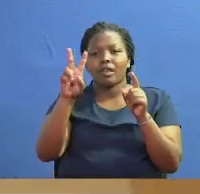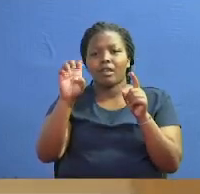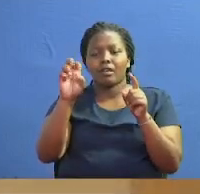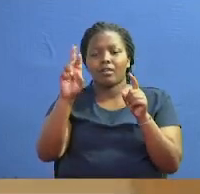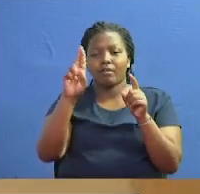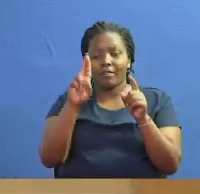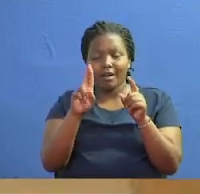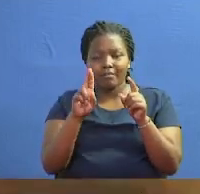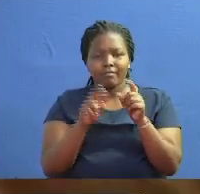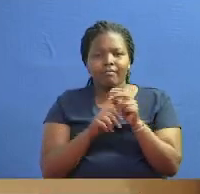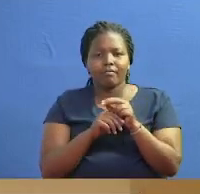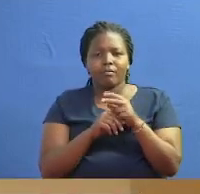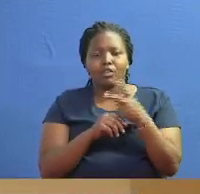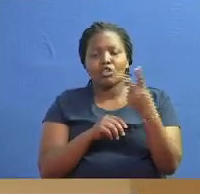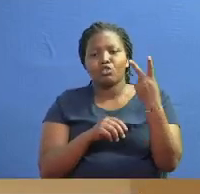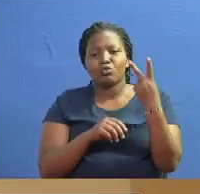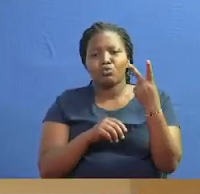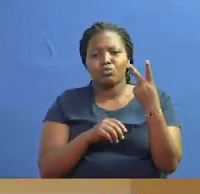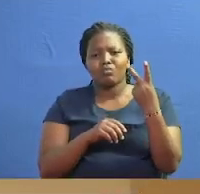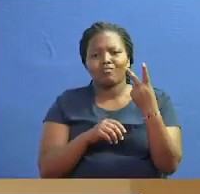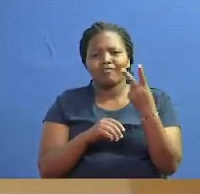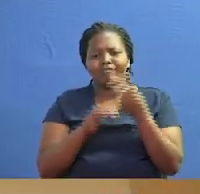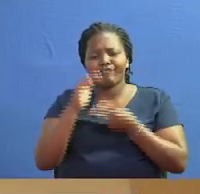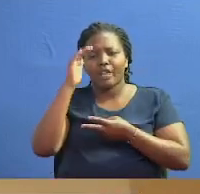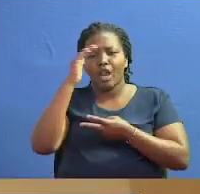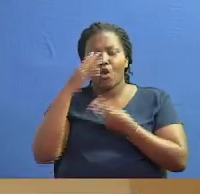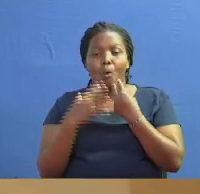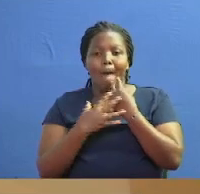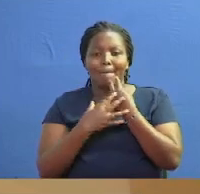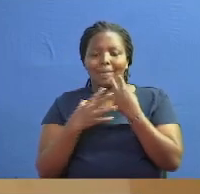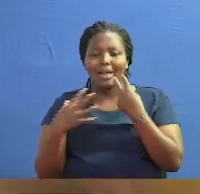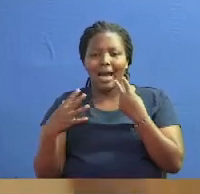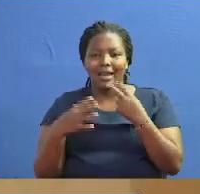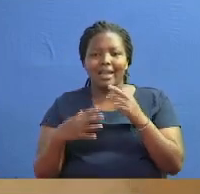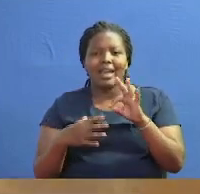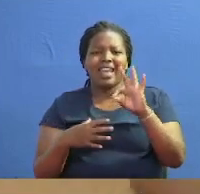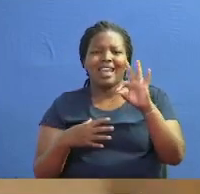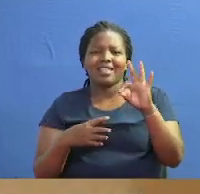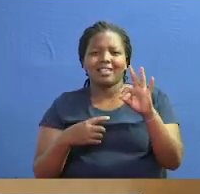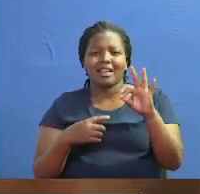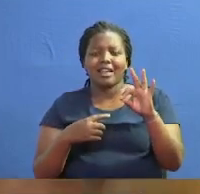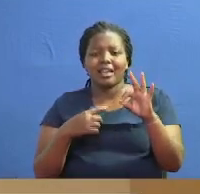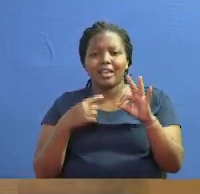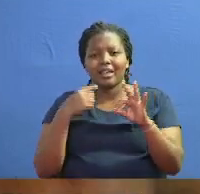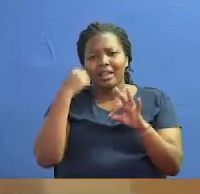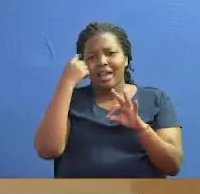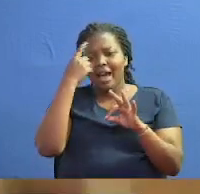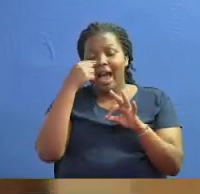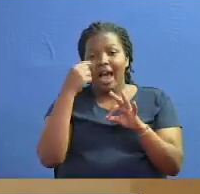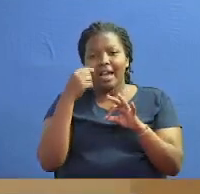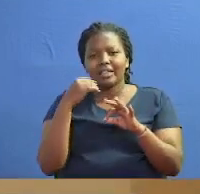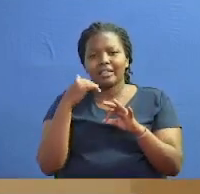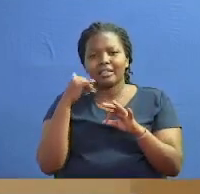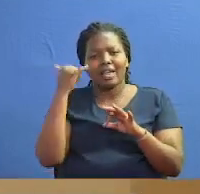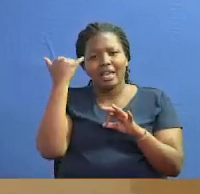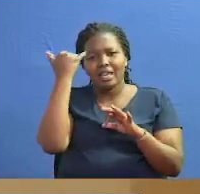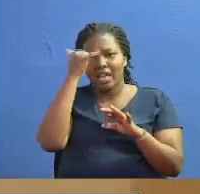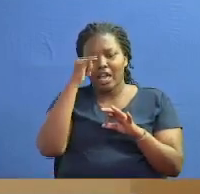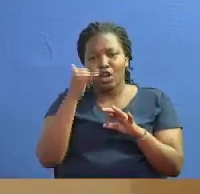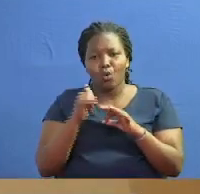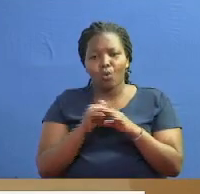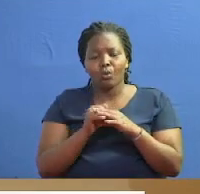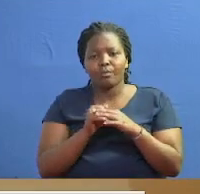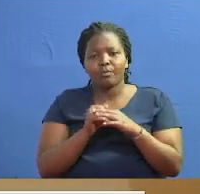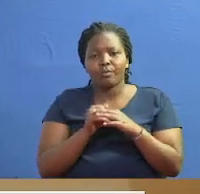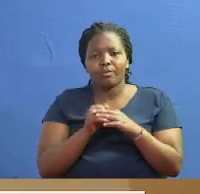It gives you symptoms like low blood. It gives you symptoms like having yellowness of the eyes, just because when you break the red blood cells, you